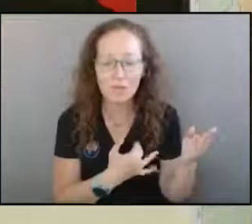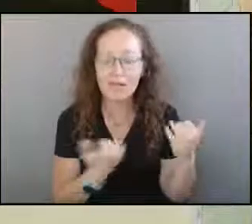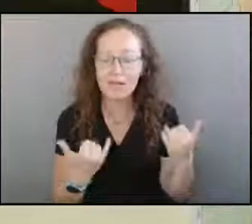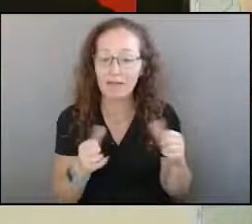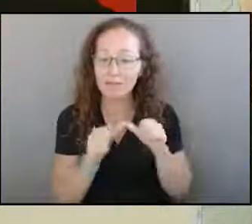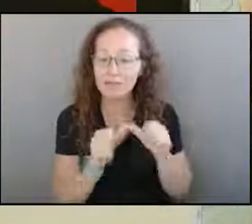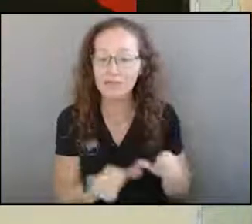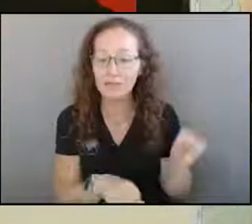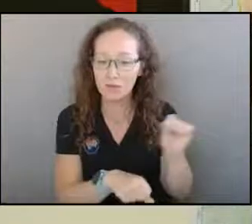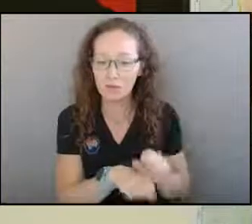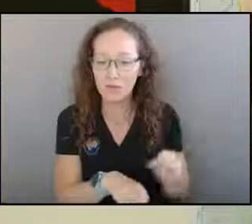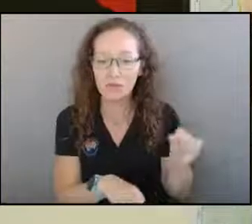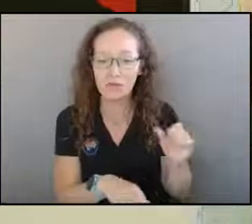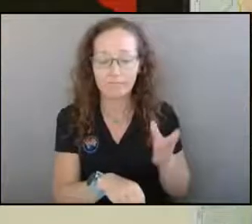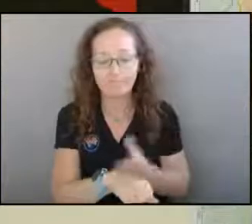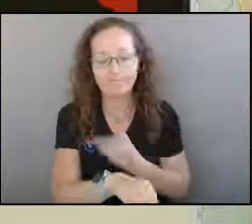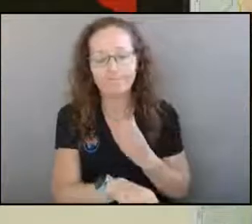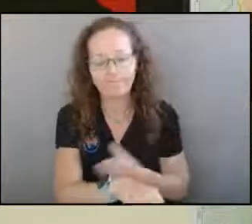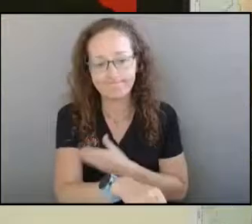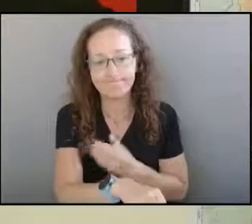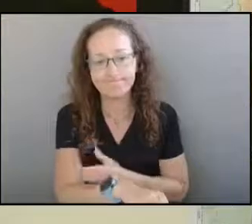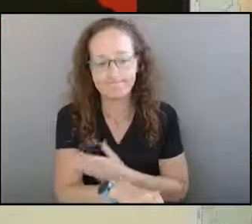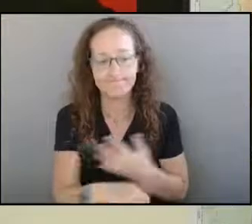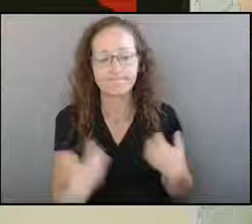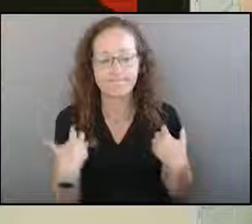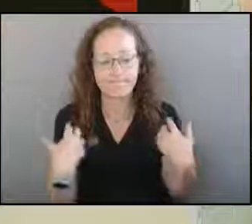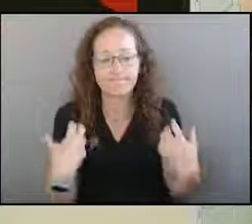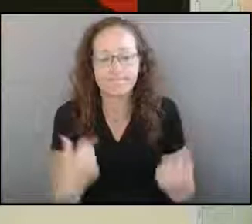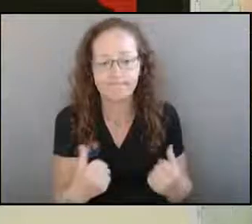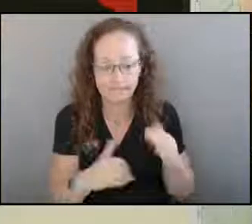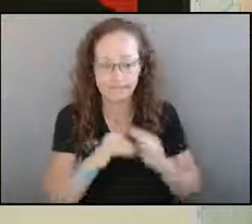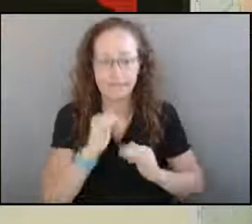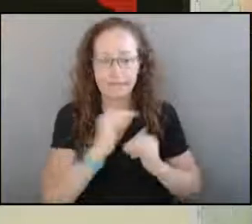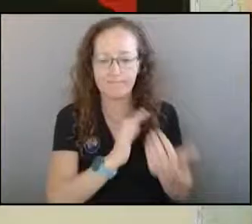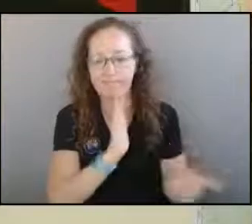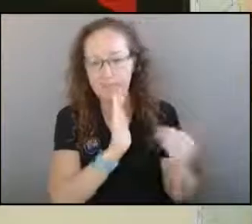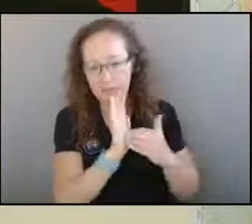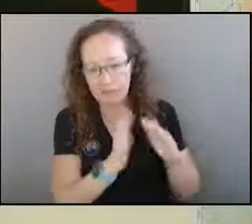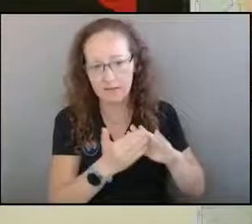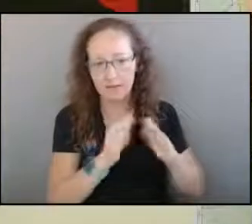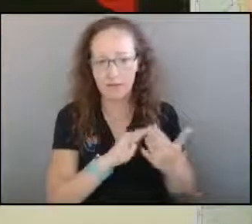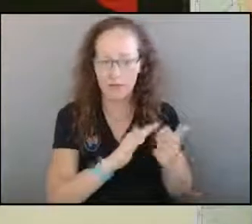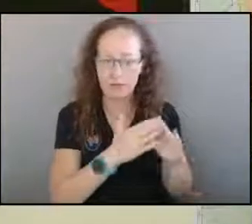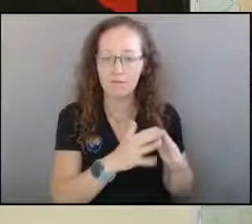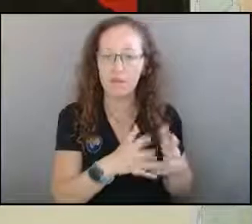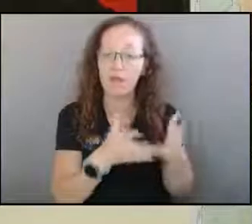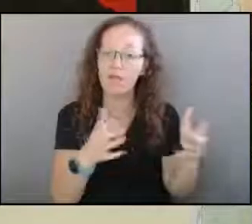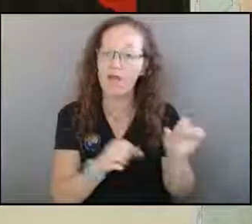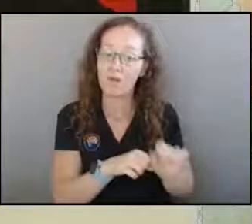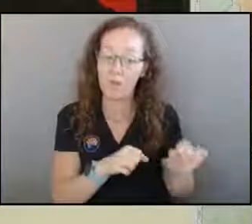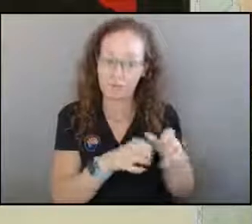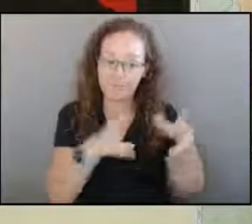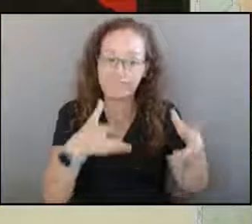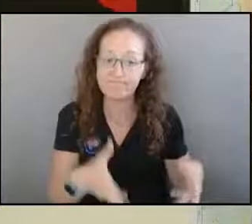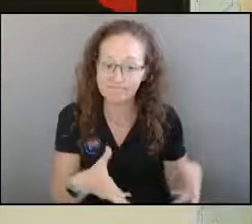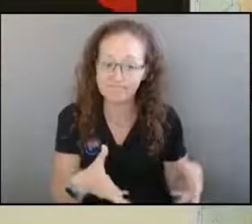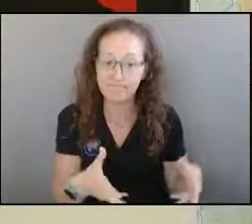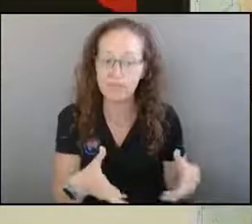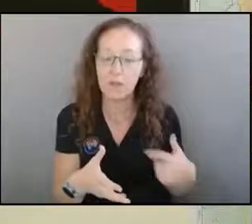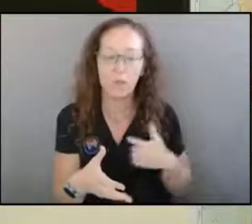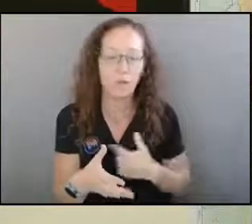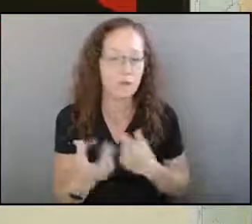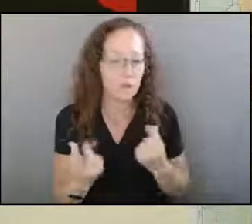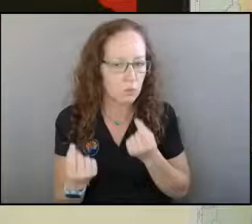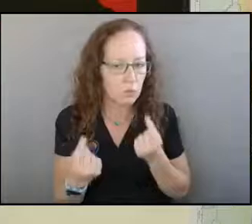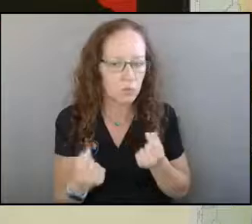towards rehab and rebuilding our community. There's still a lot of work to do, and we're working diligently every day with this. We